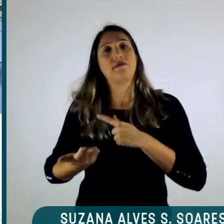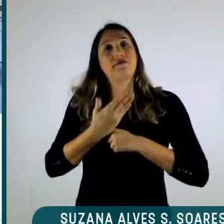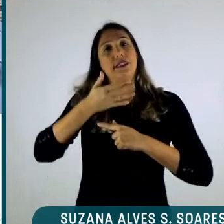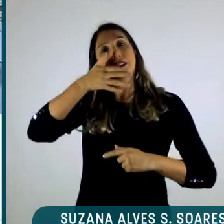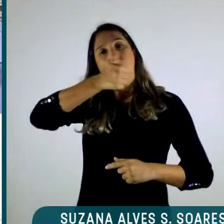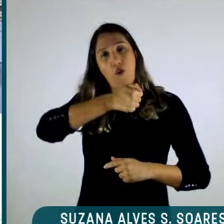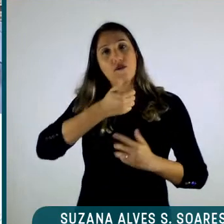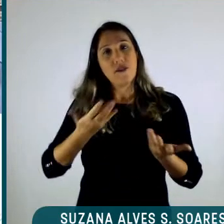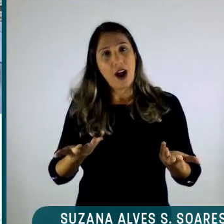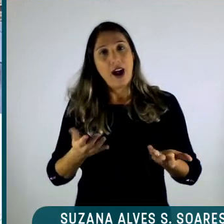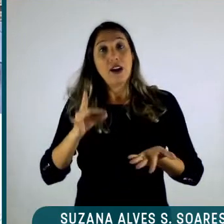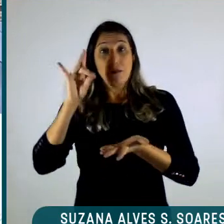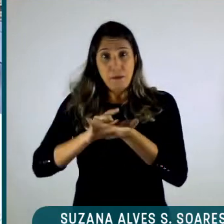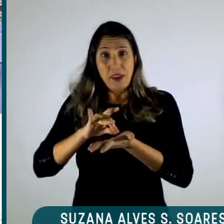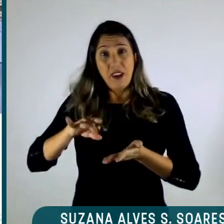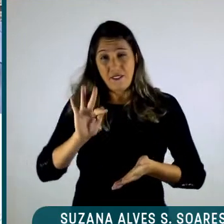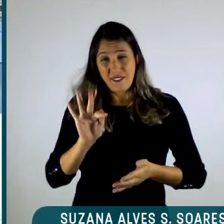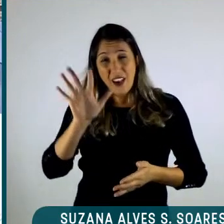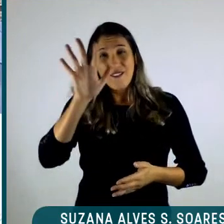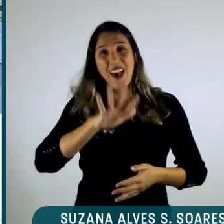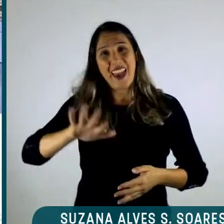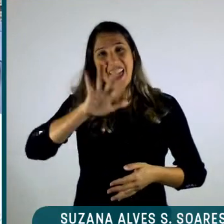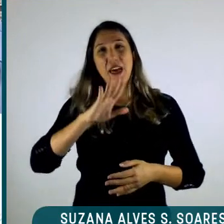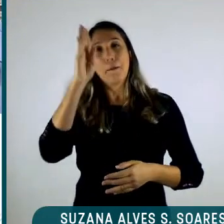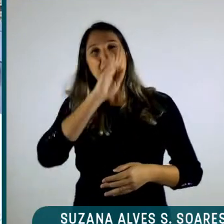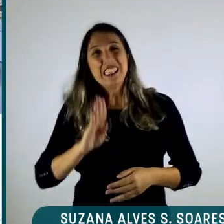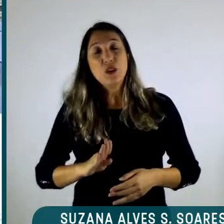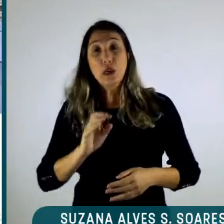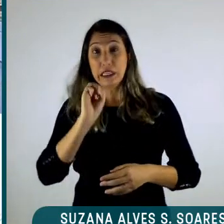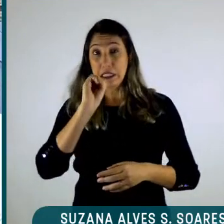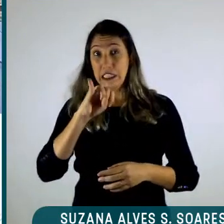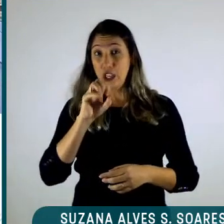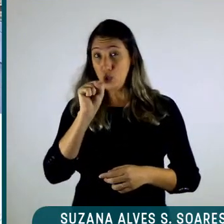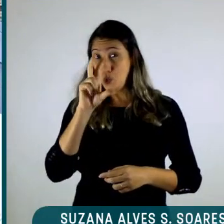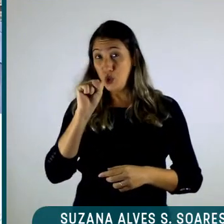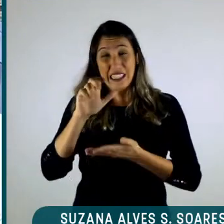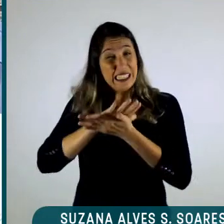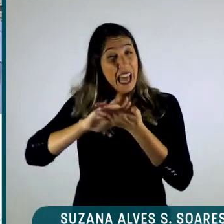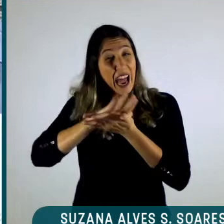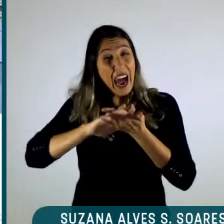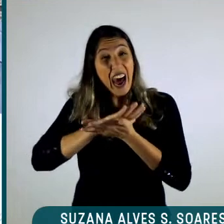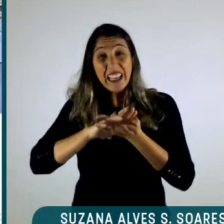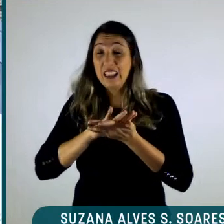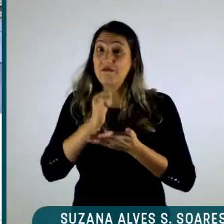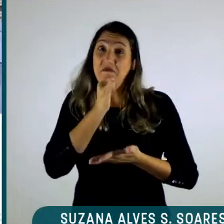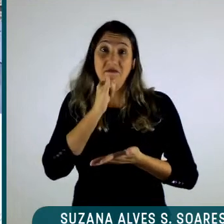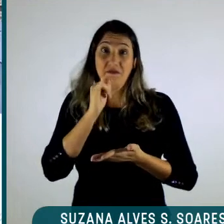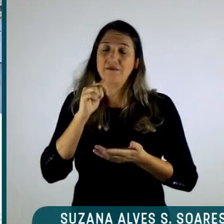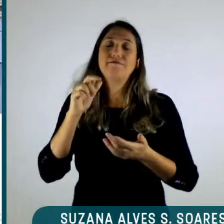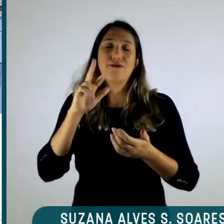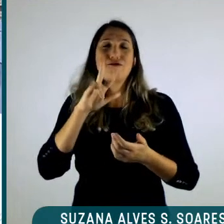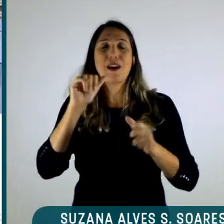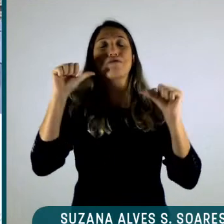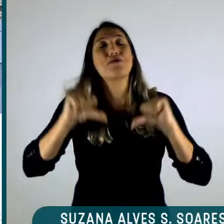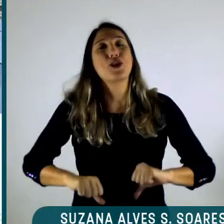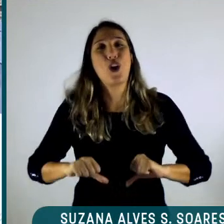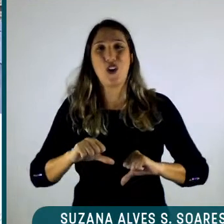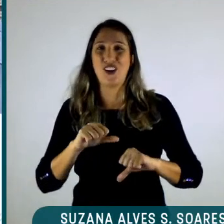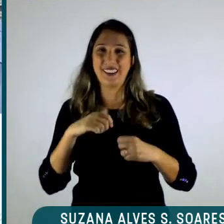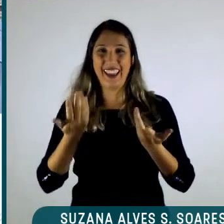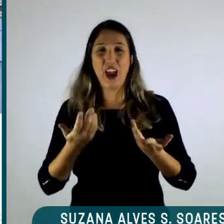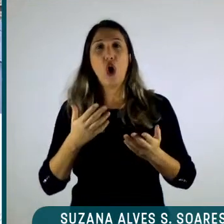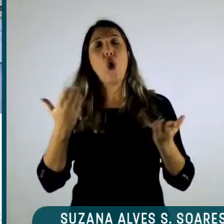opportunity to talk about the realities of Brazil and favela. And the SUS reality is